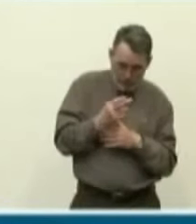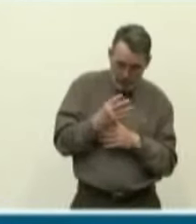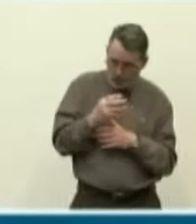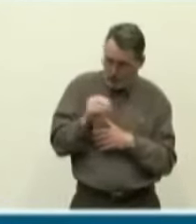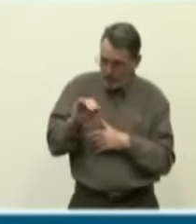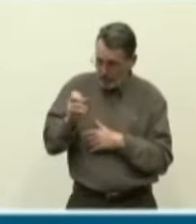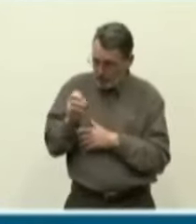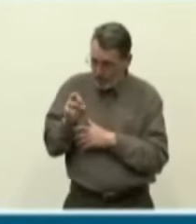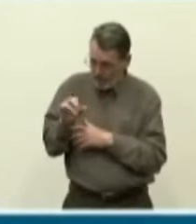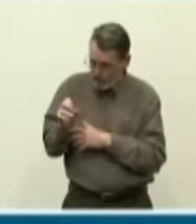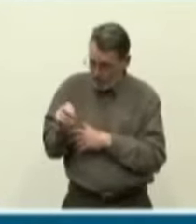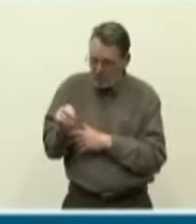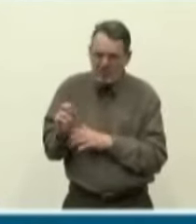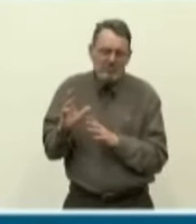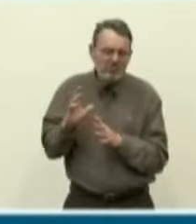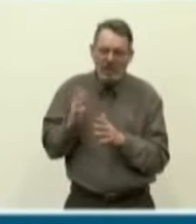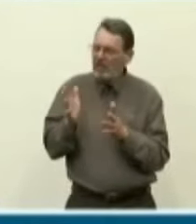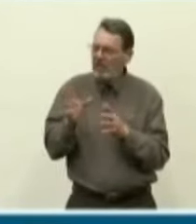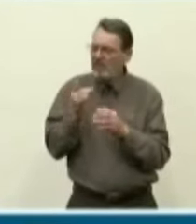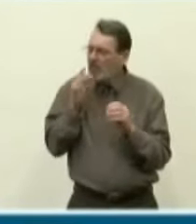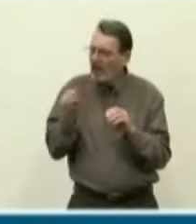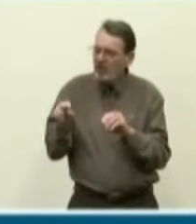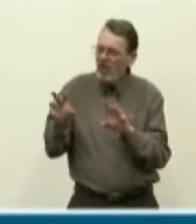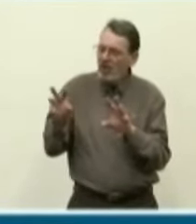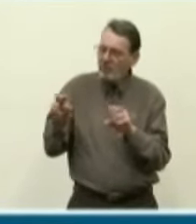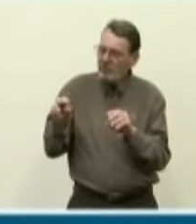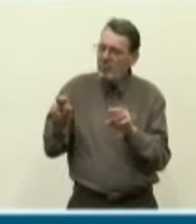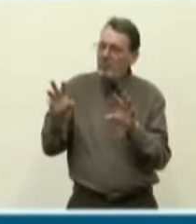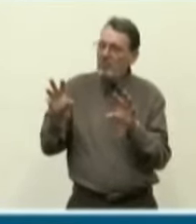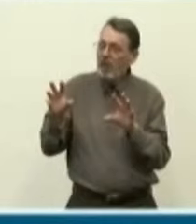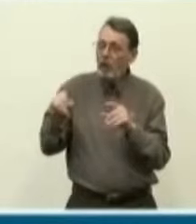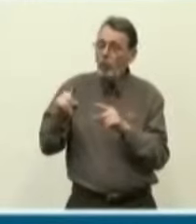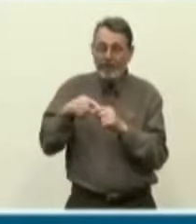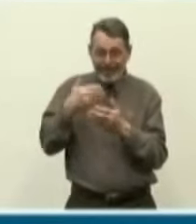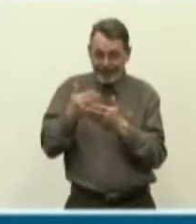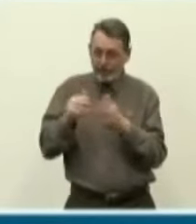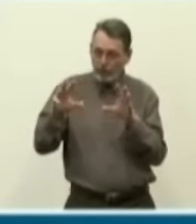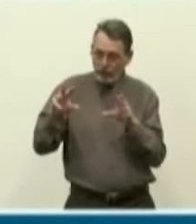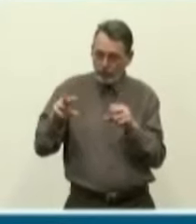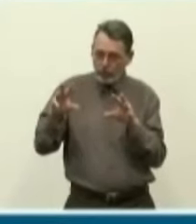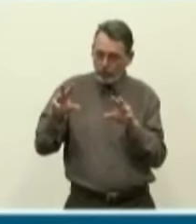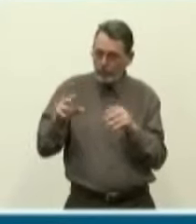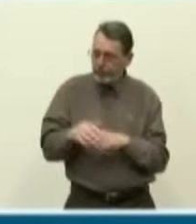right. I have to put your hazard lights on and flag them down when they get there. Let's see here.